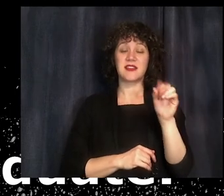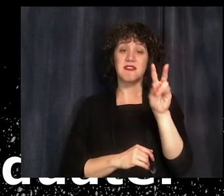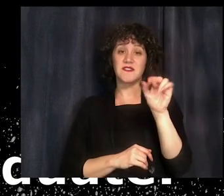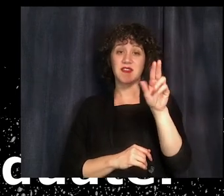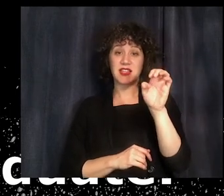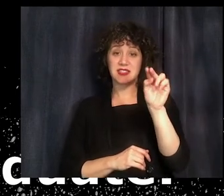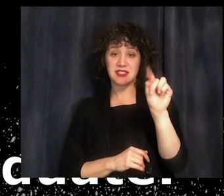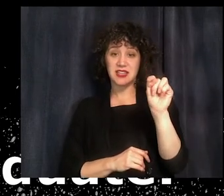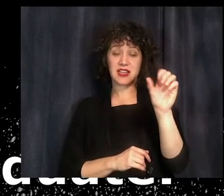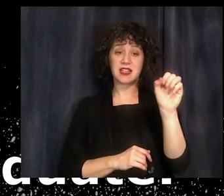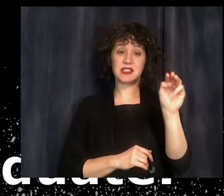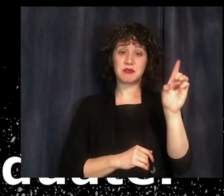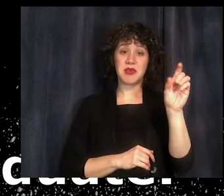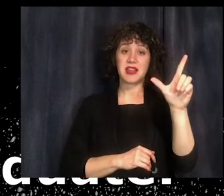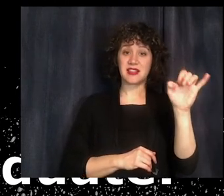Vincent Smedley.